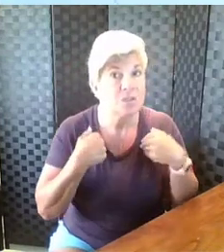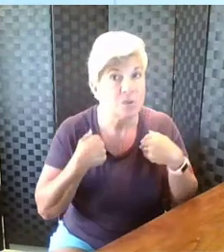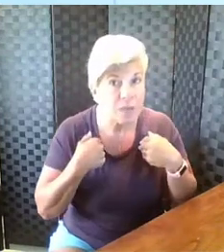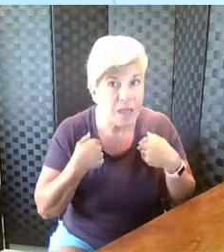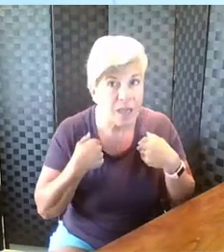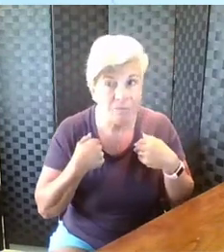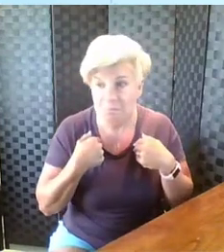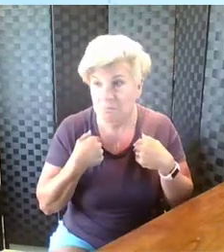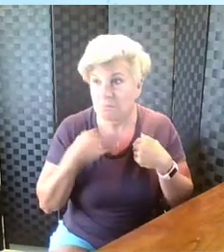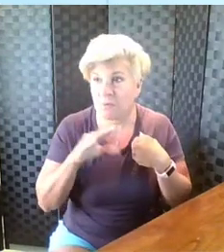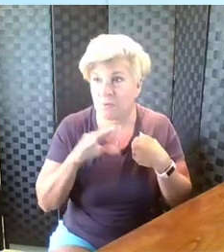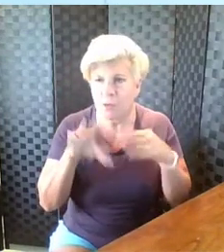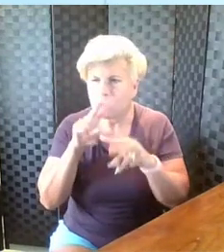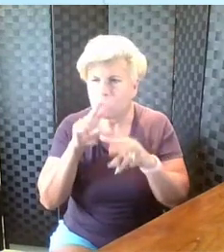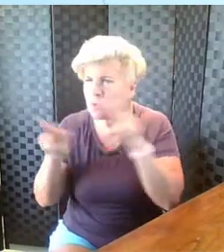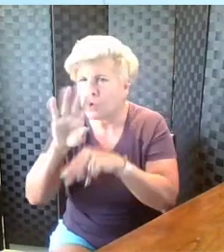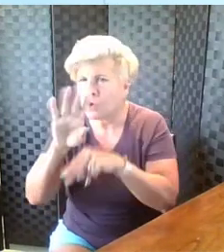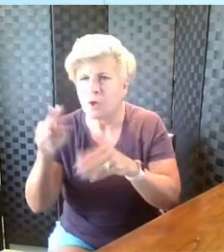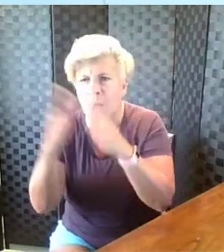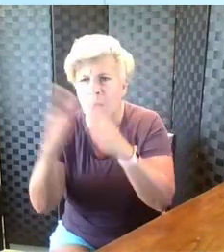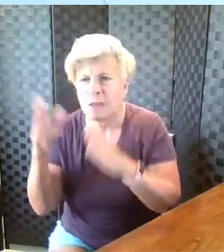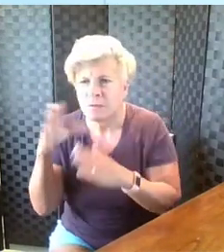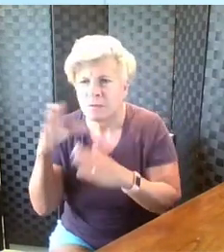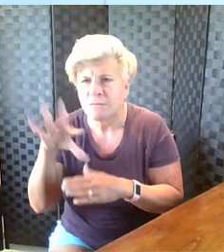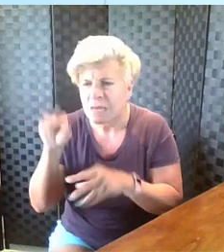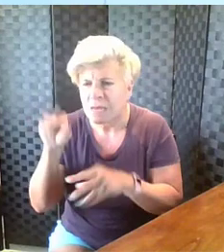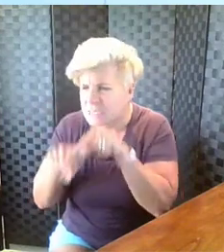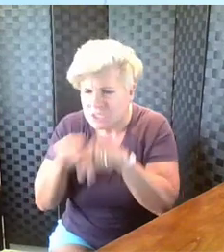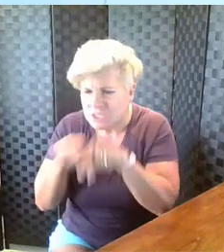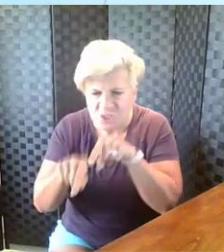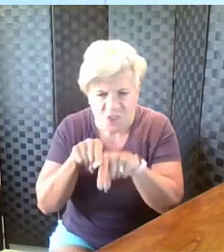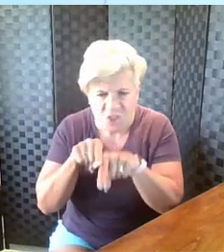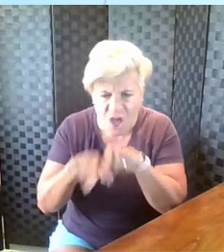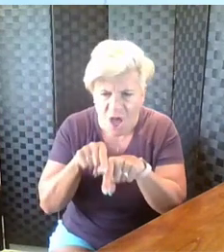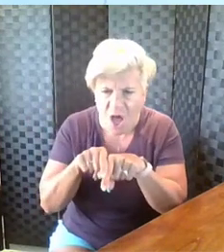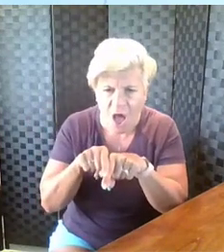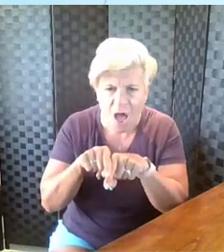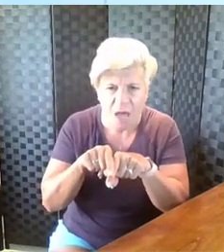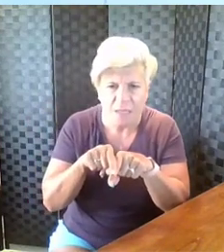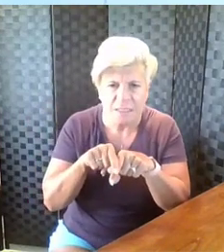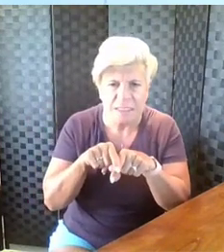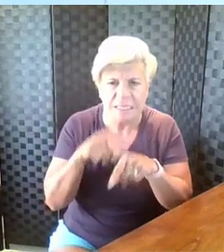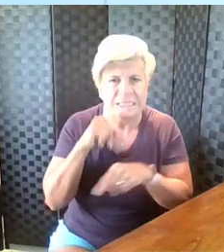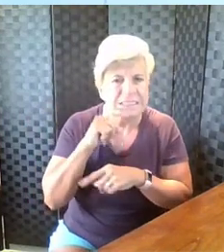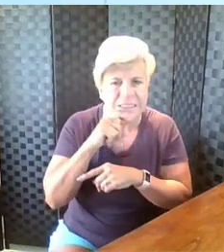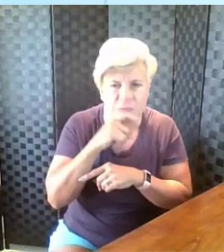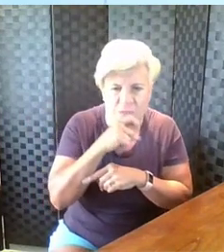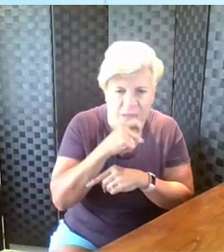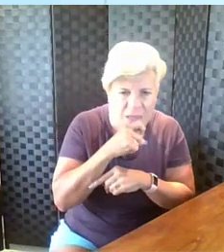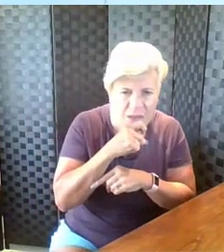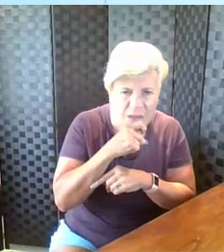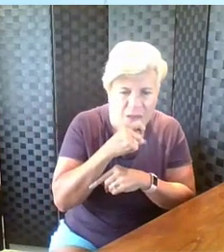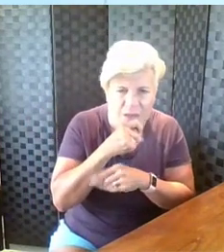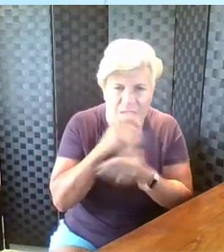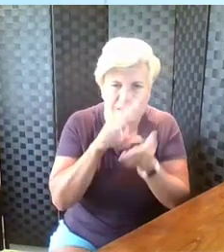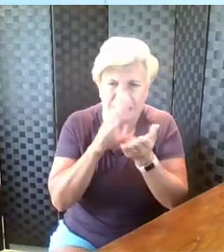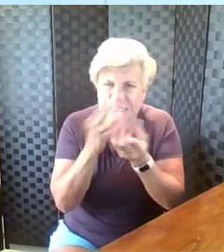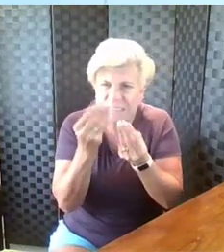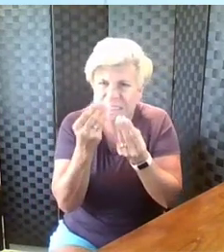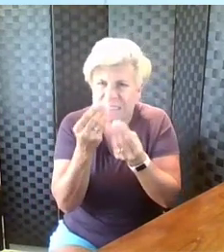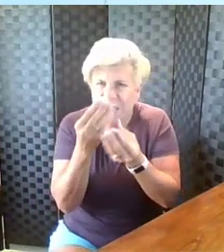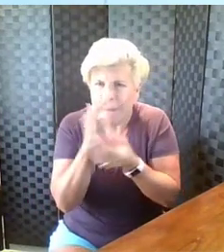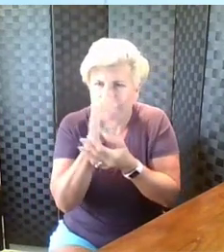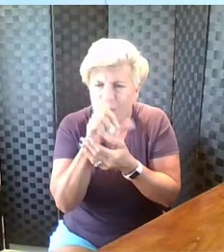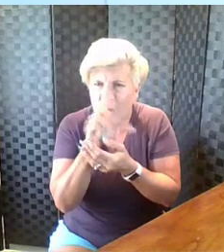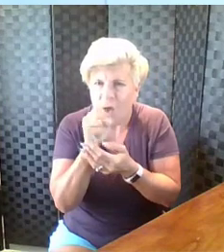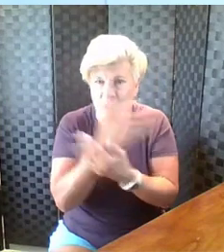are socks or cars or cereal or cotton balls or bears or any kind of toy that you have at